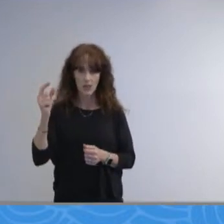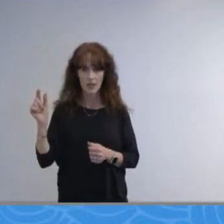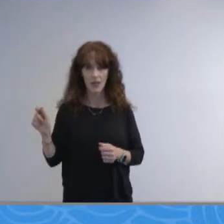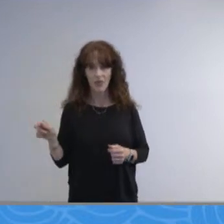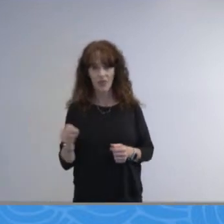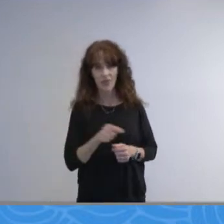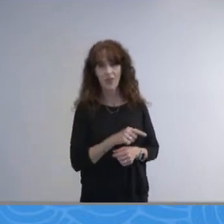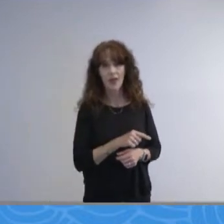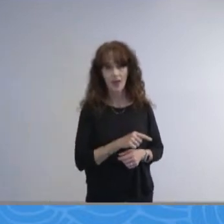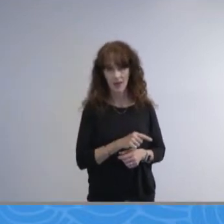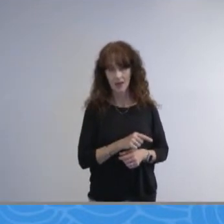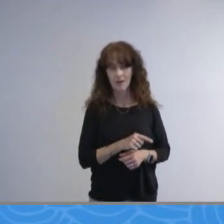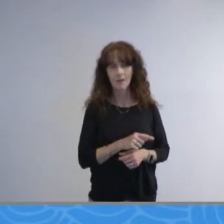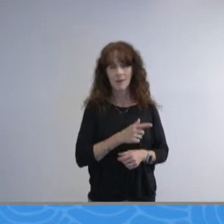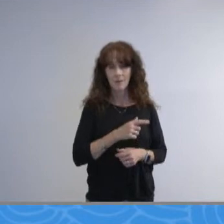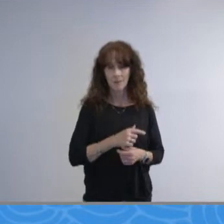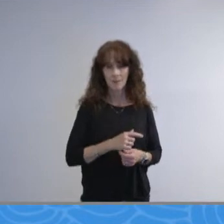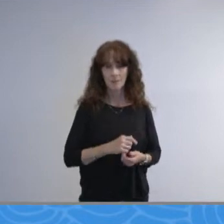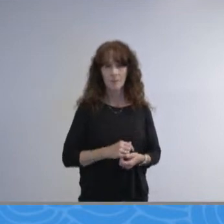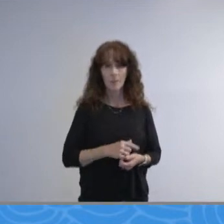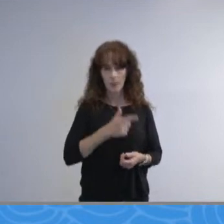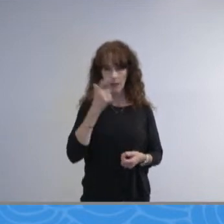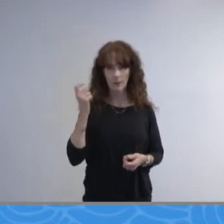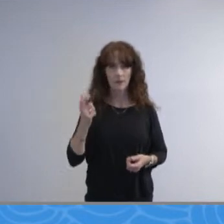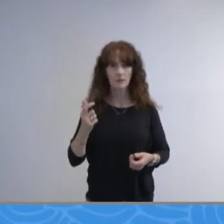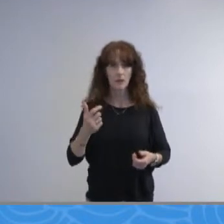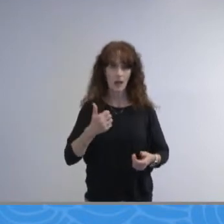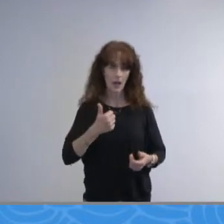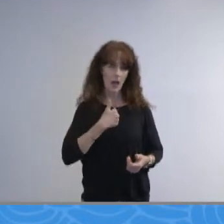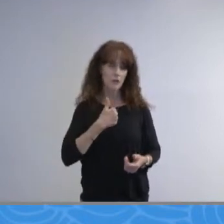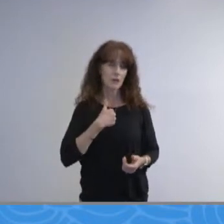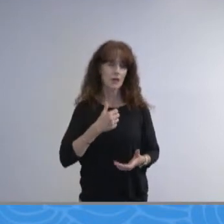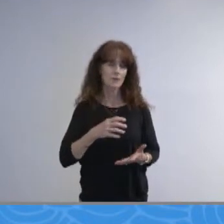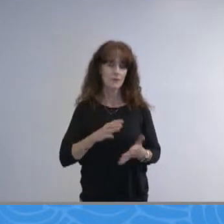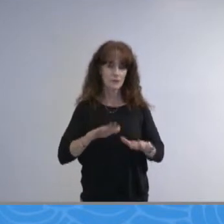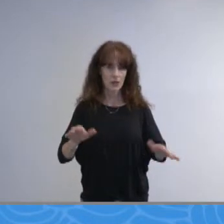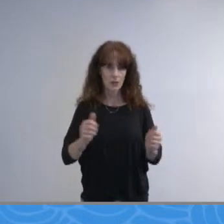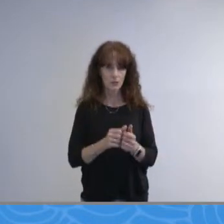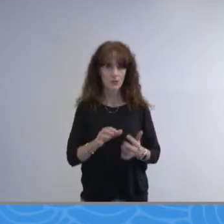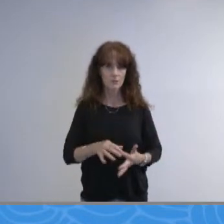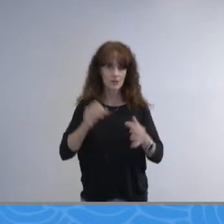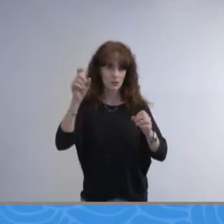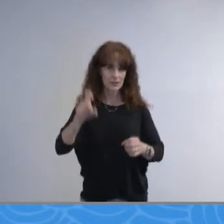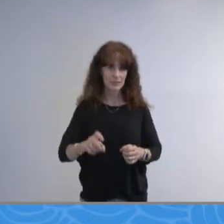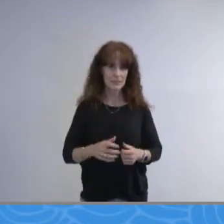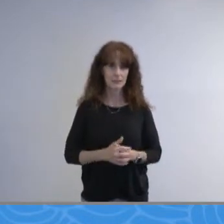them, because I also have a child with special needs.